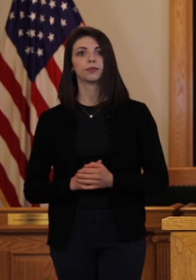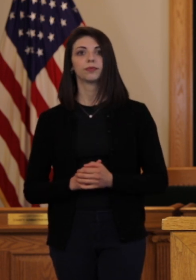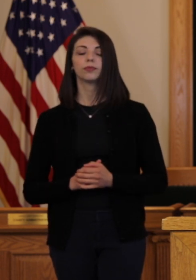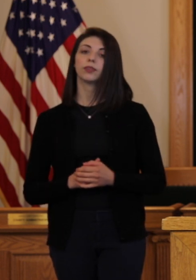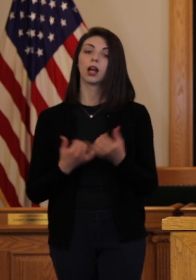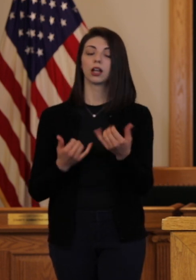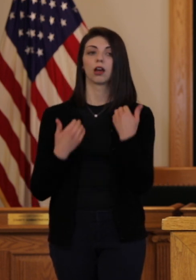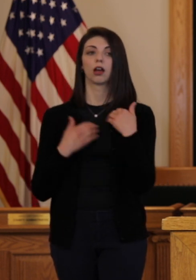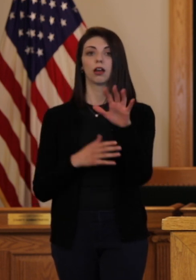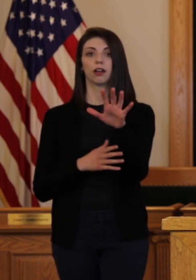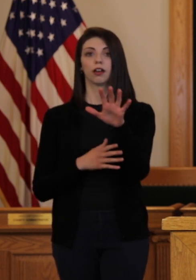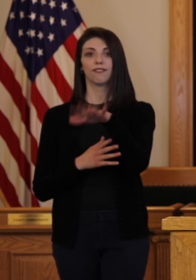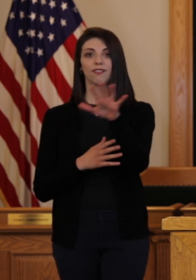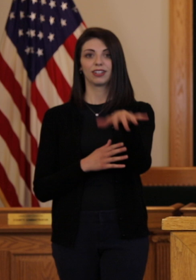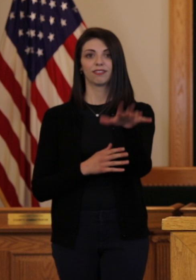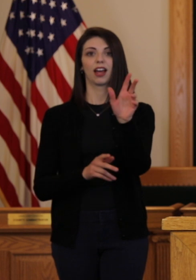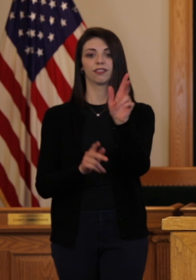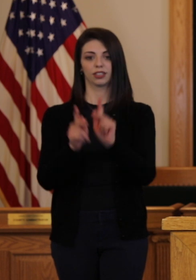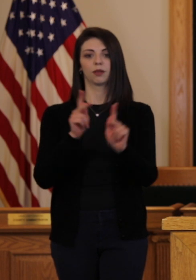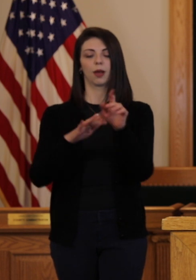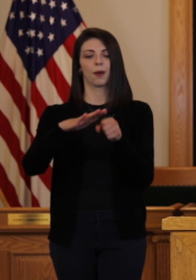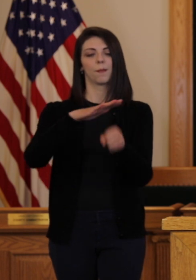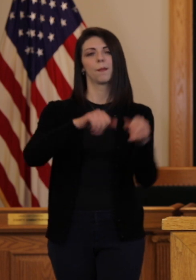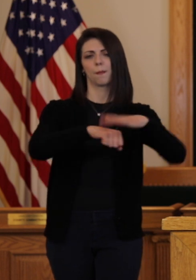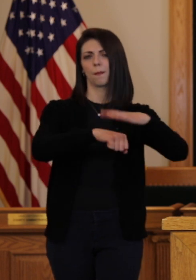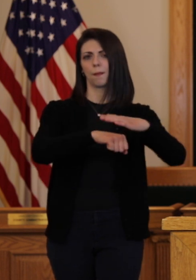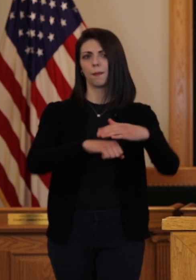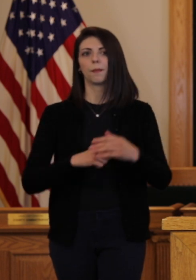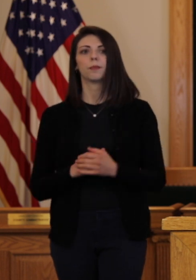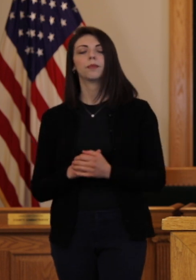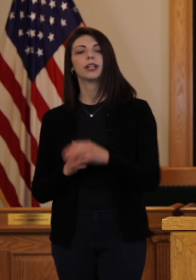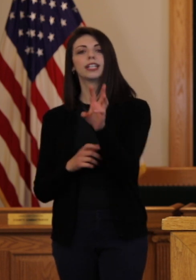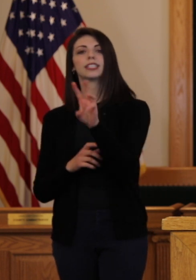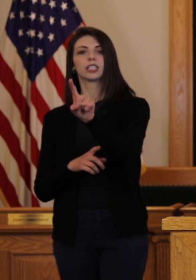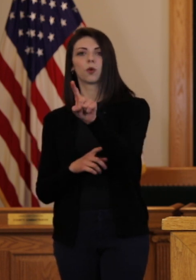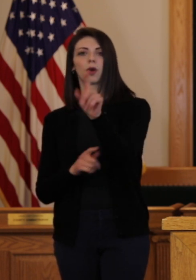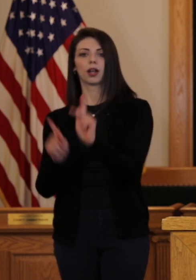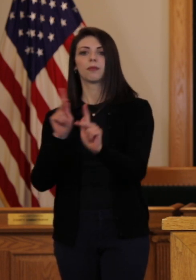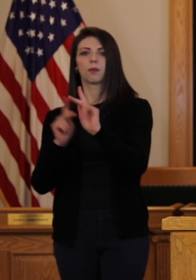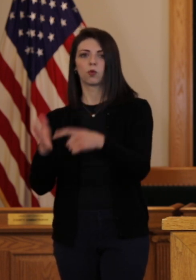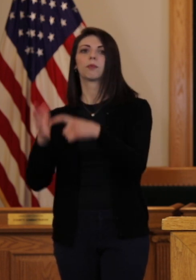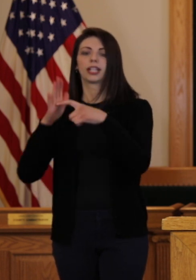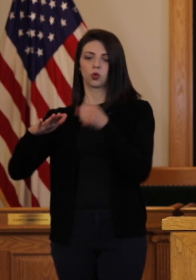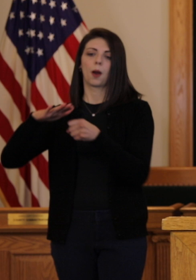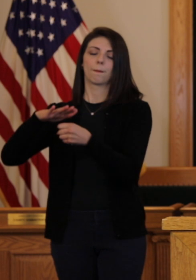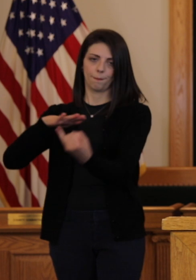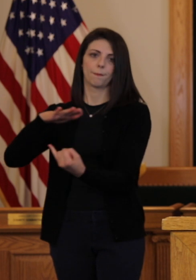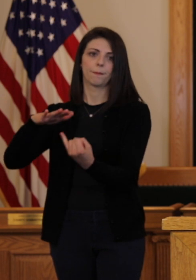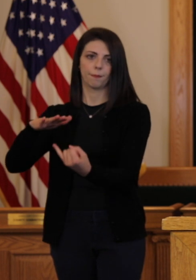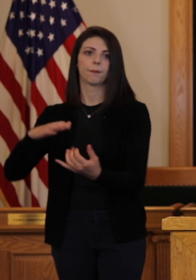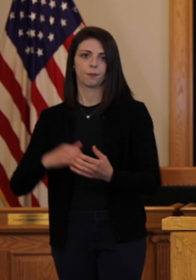have 55 residents under precautionary quarantine, and we have 61 residents in mandatory isolation